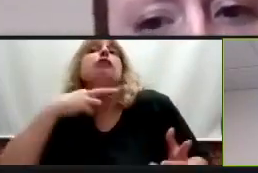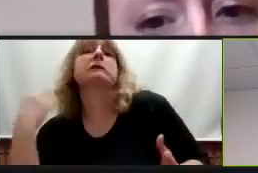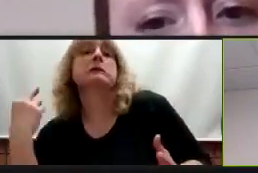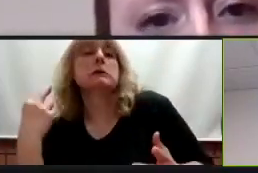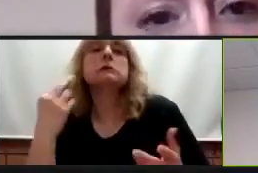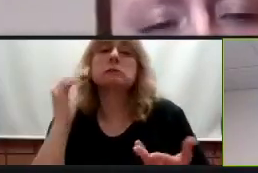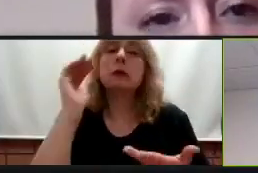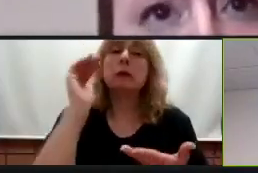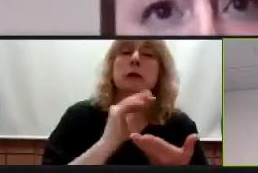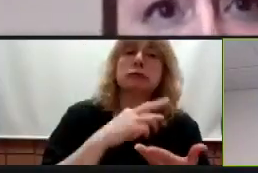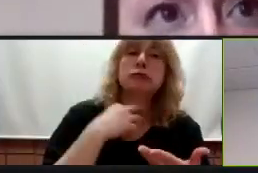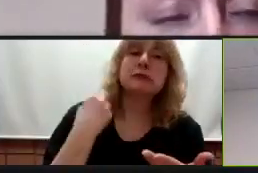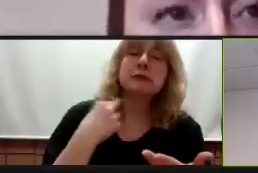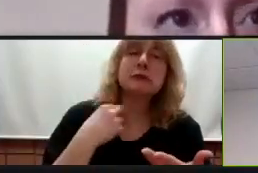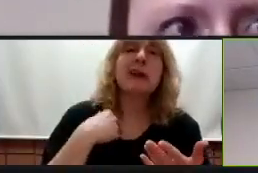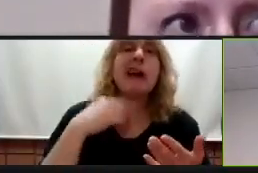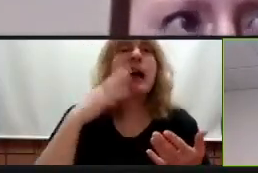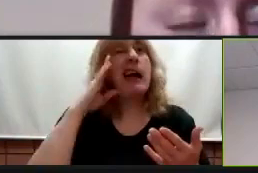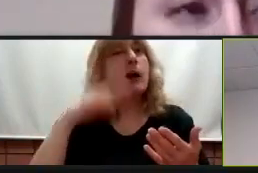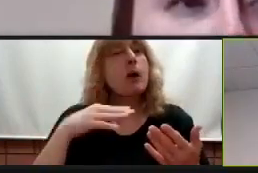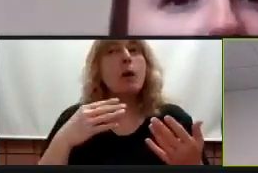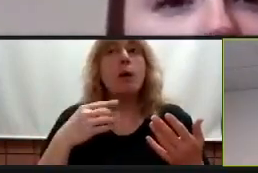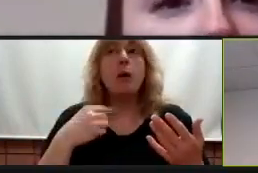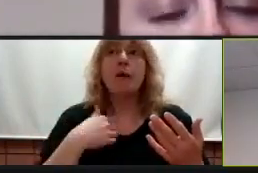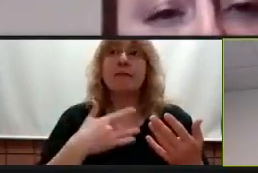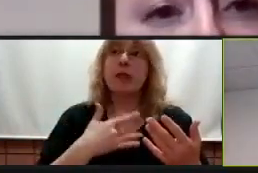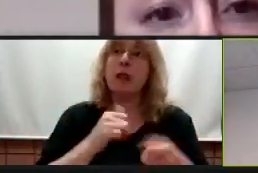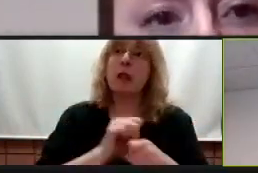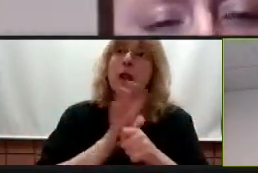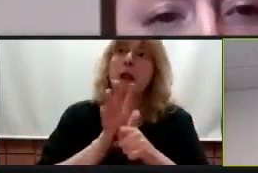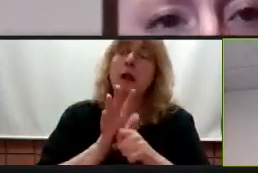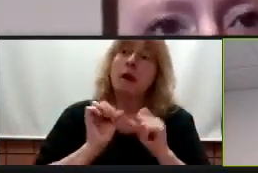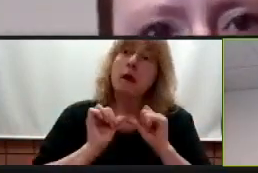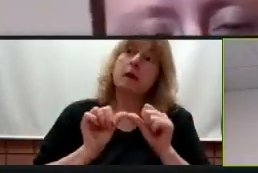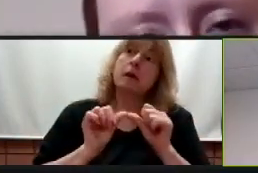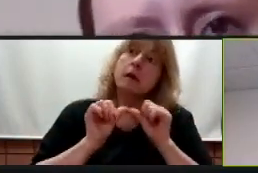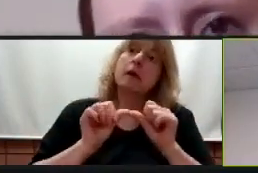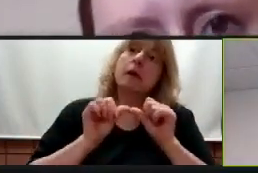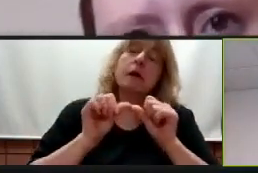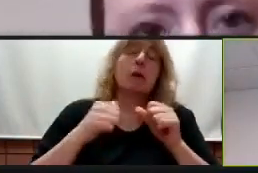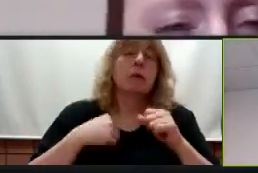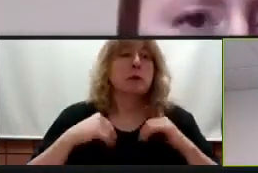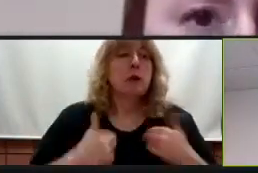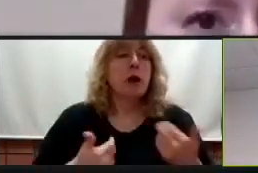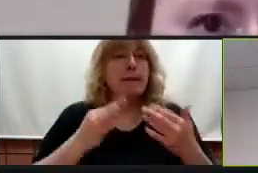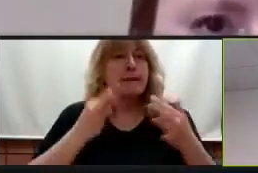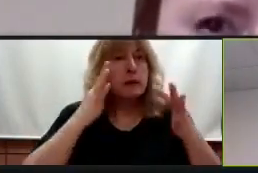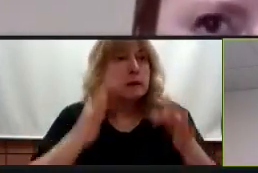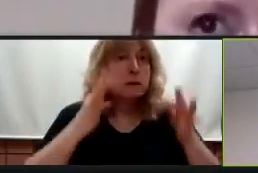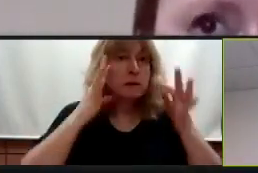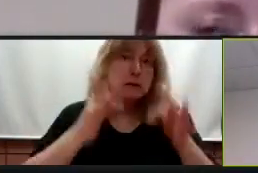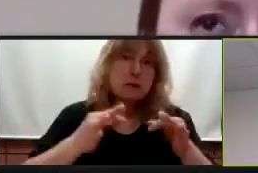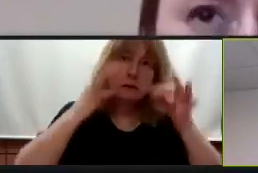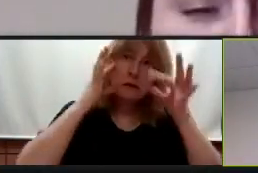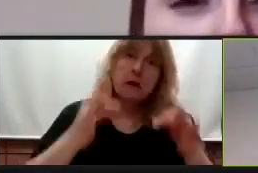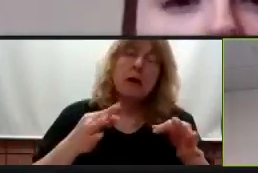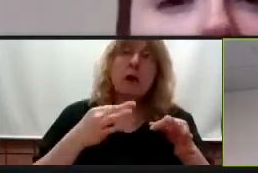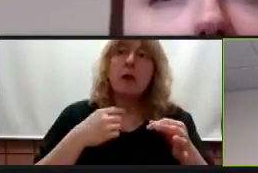where we're really tired of making decisions when we don't really know what the outcome is gonna be, and we're having decision-making